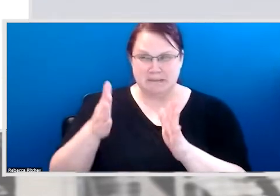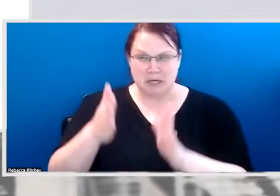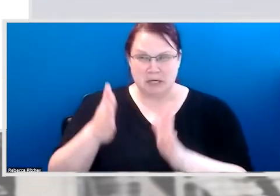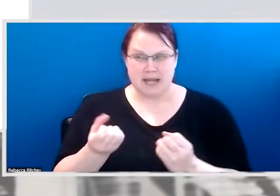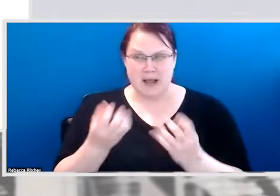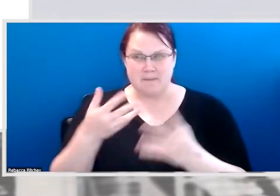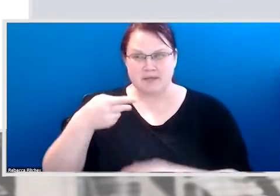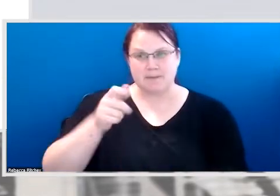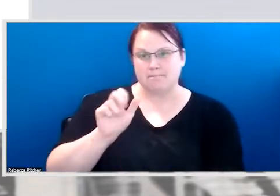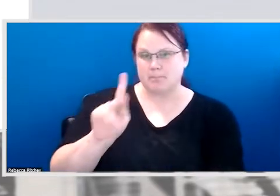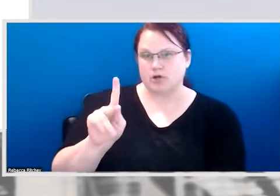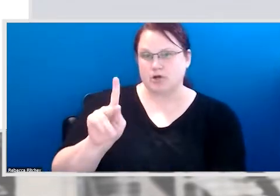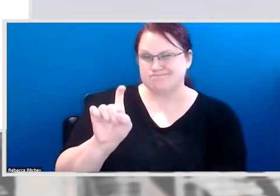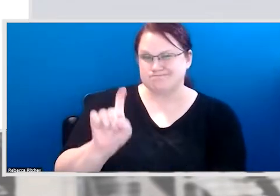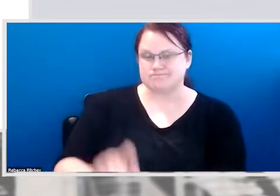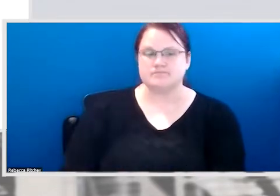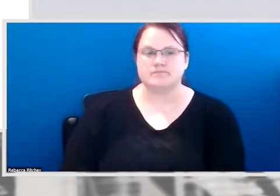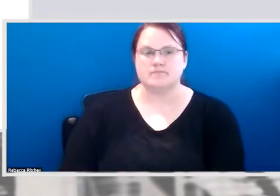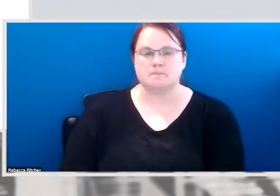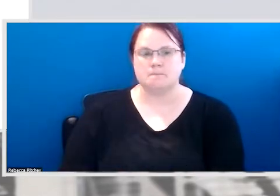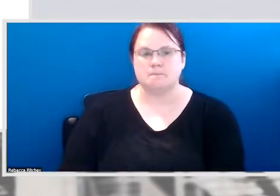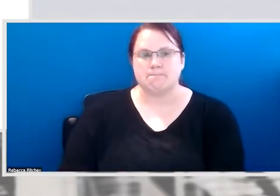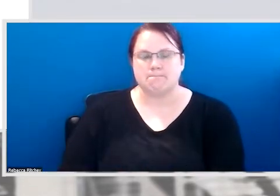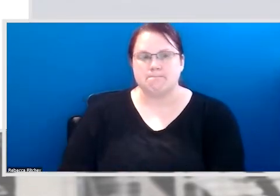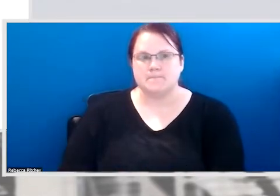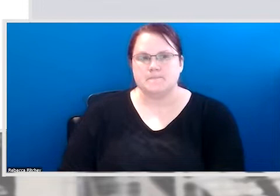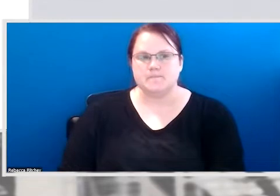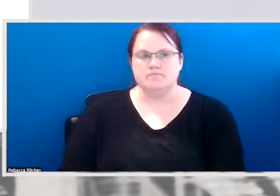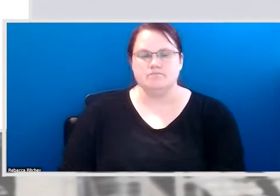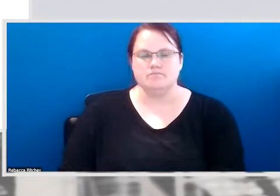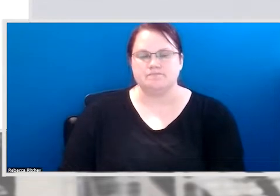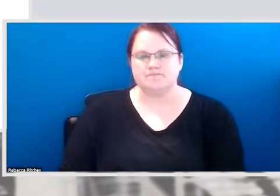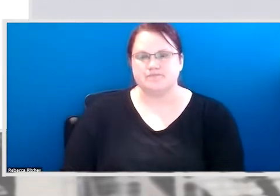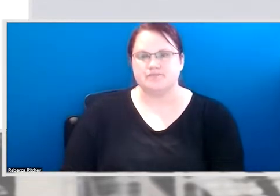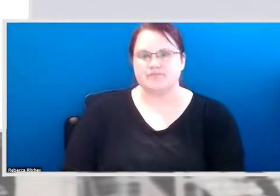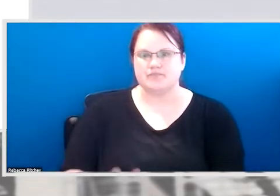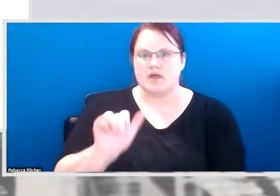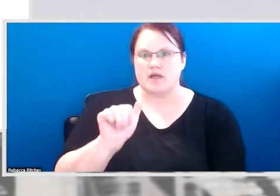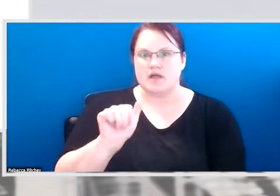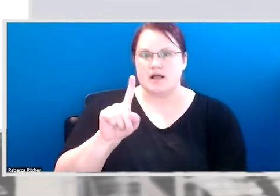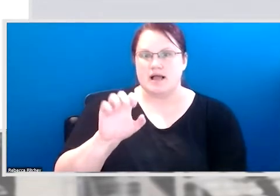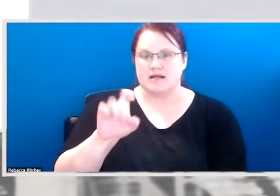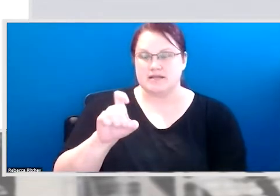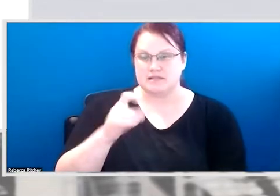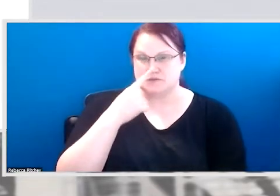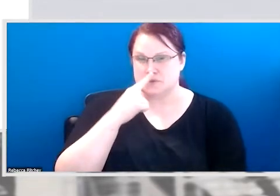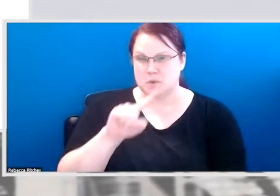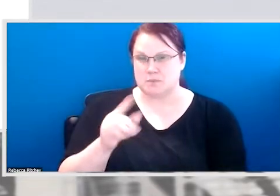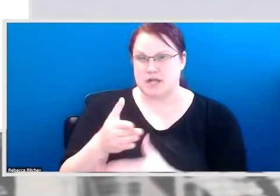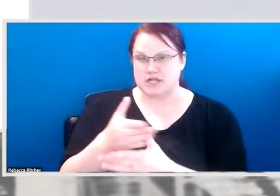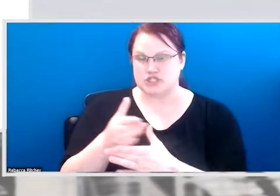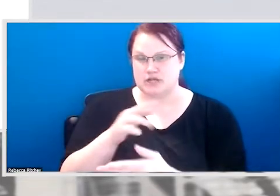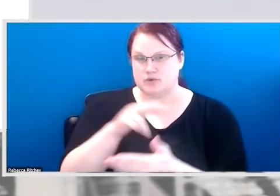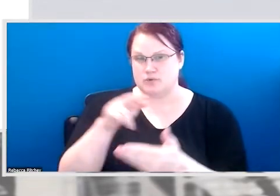way. So Alex, if you don't mind sharing the results, let's see where everybody landed.